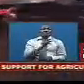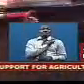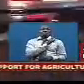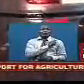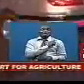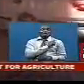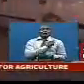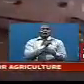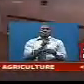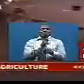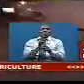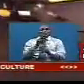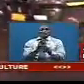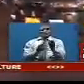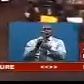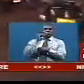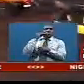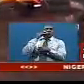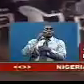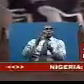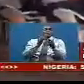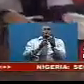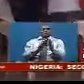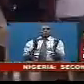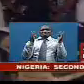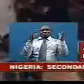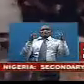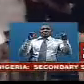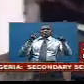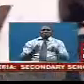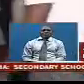they unconsciously become prone to different forms of danger.